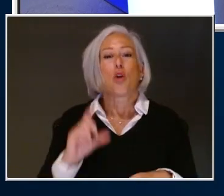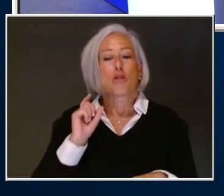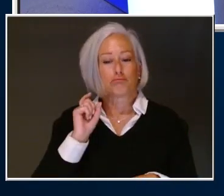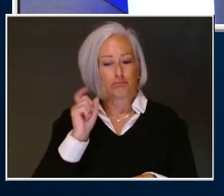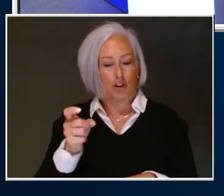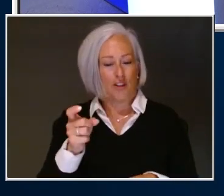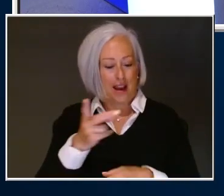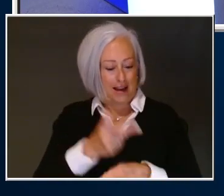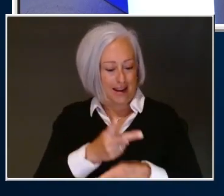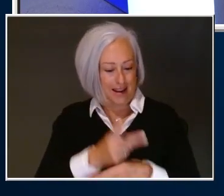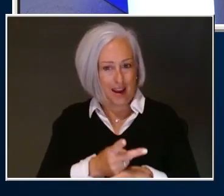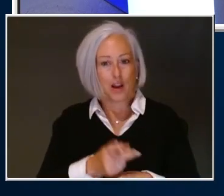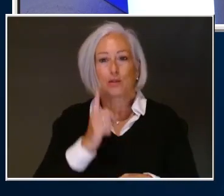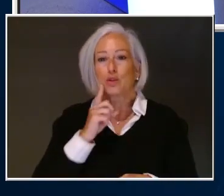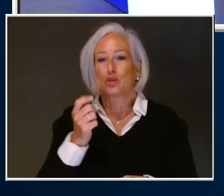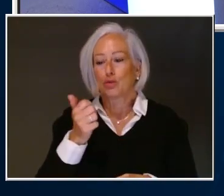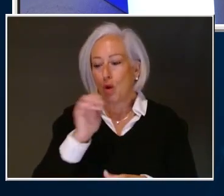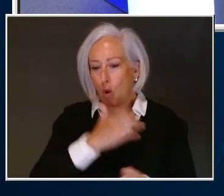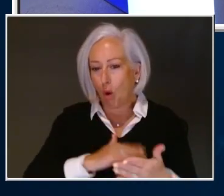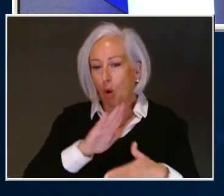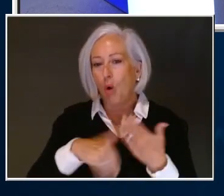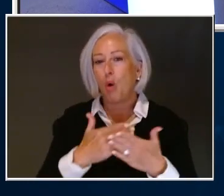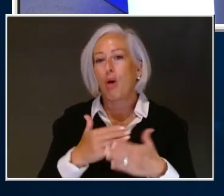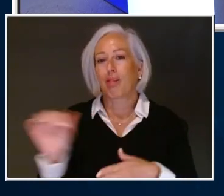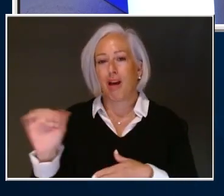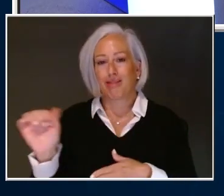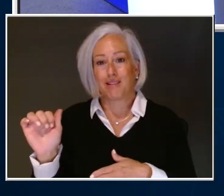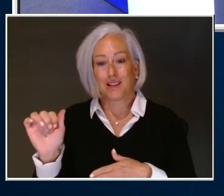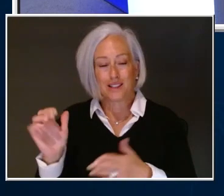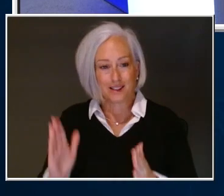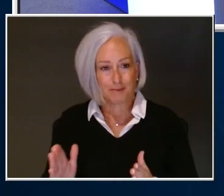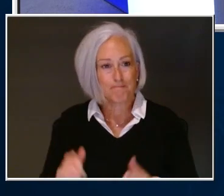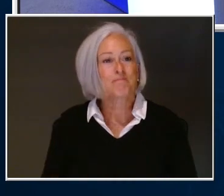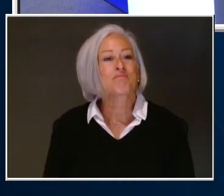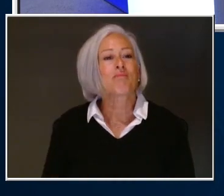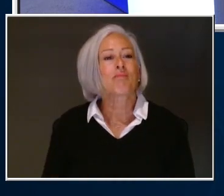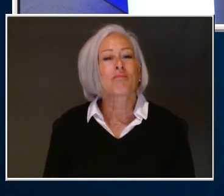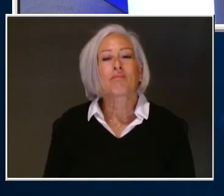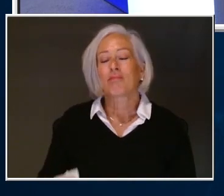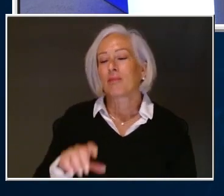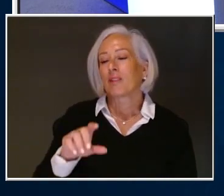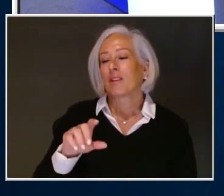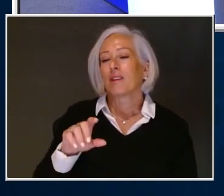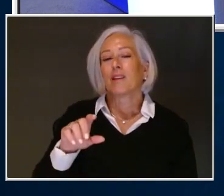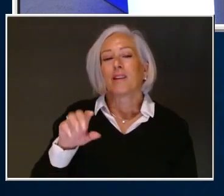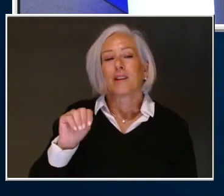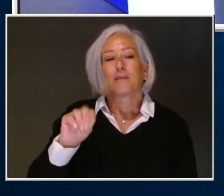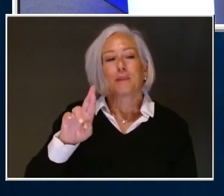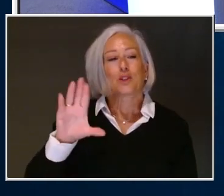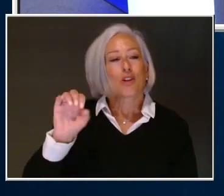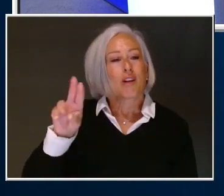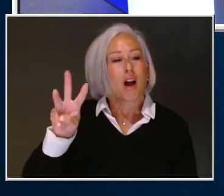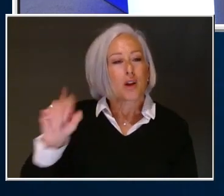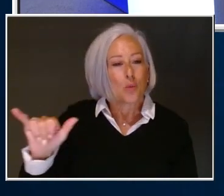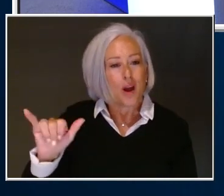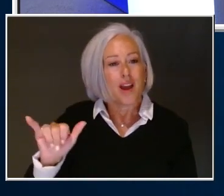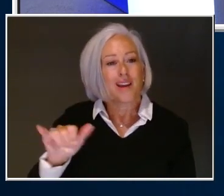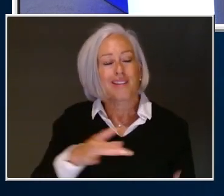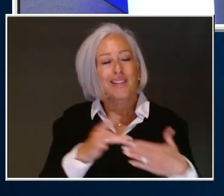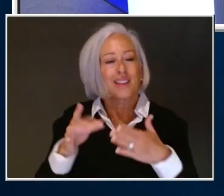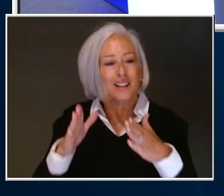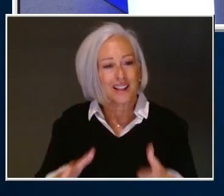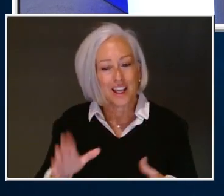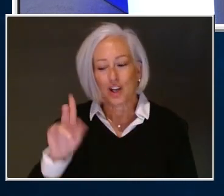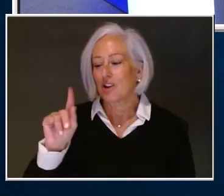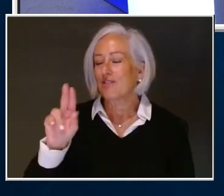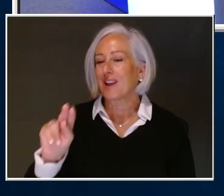the sport. Joining me here in studio, so glad to have Brian Conway, the Senior Administrator of Kansas Team Health. How are you? I'm doing great. Thank you for having us. Thanks for kind